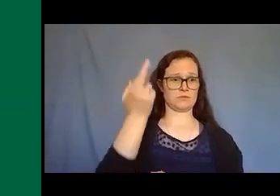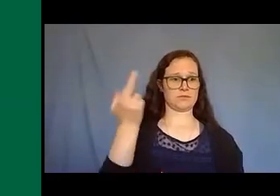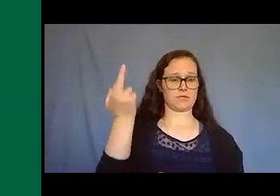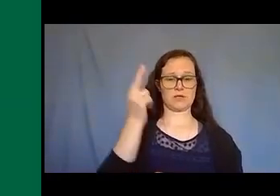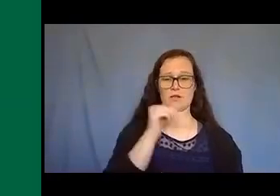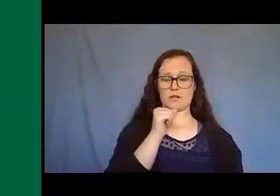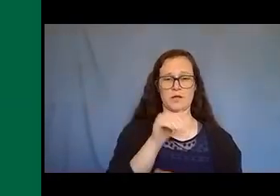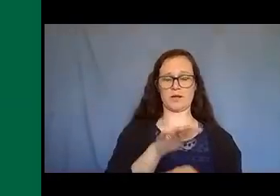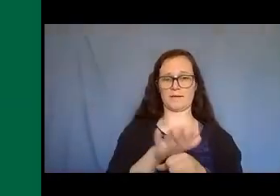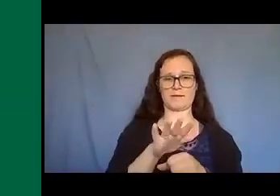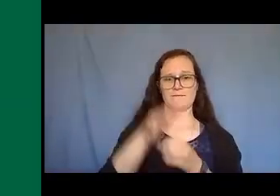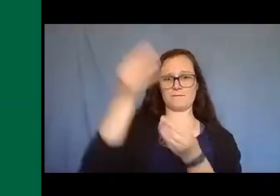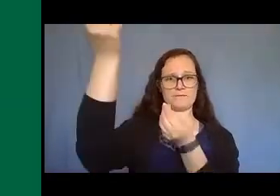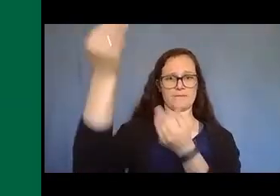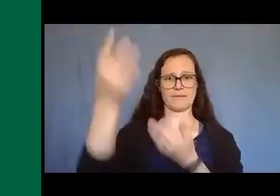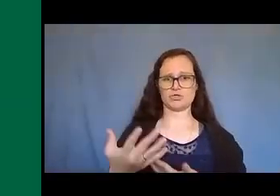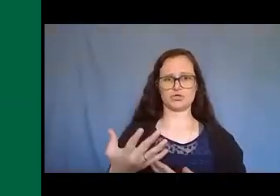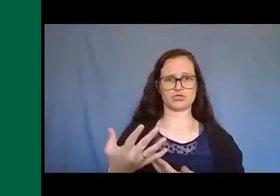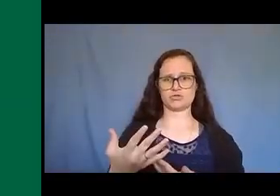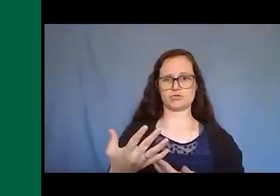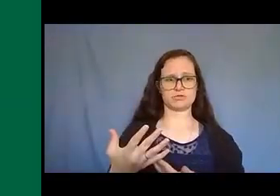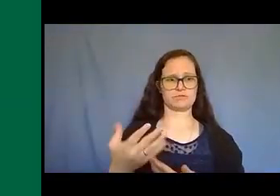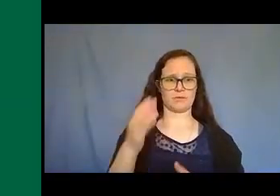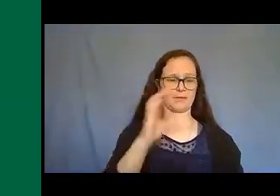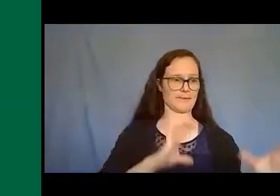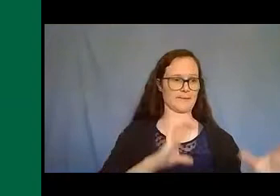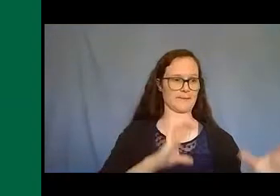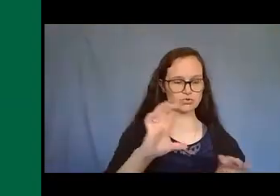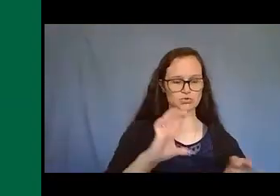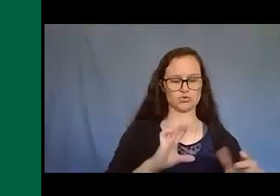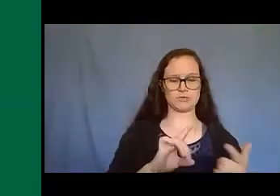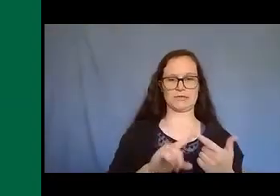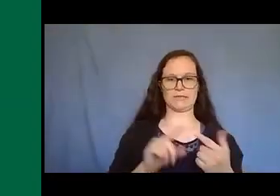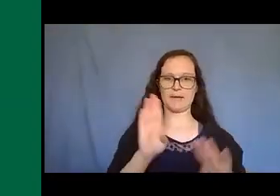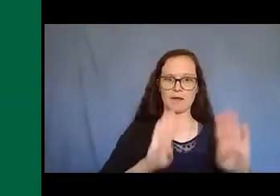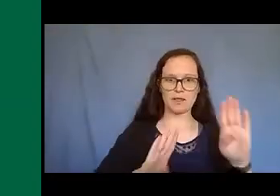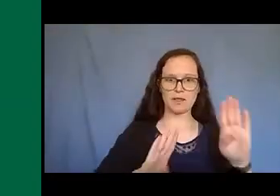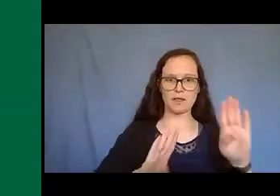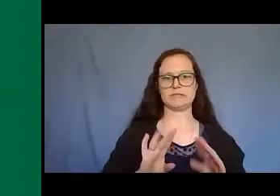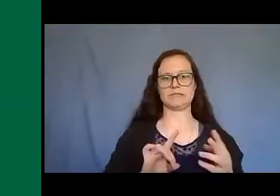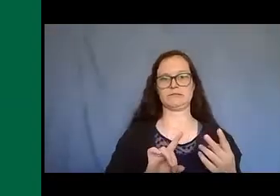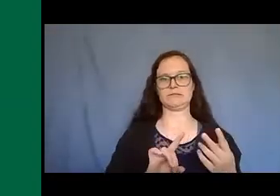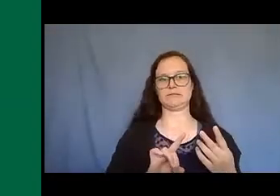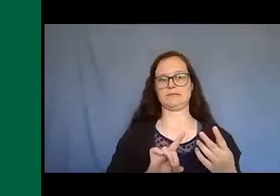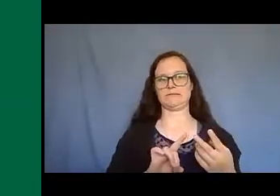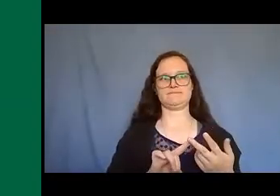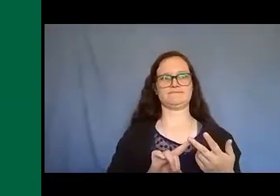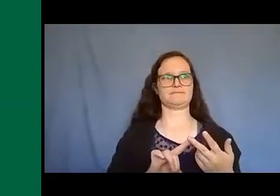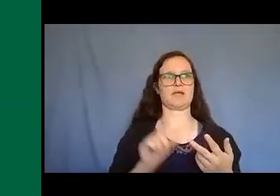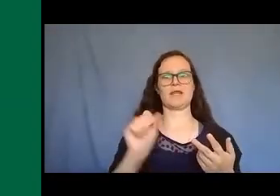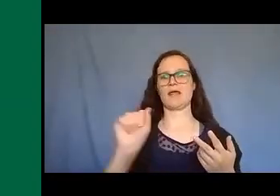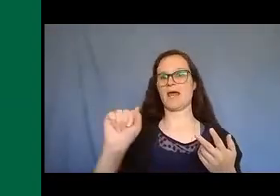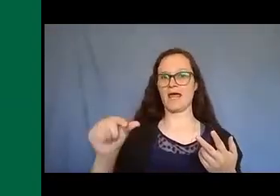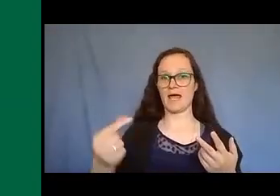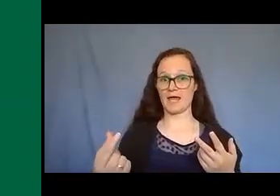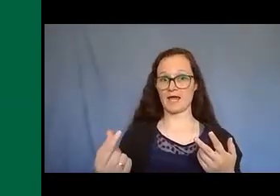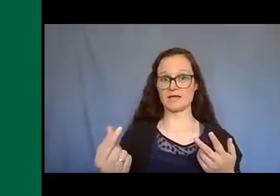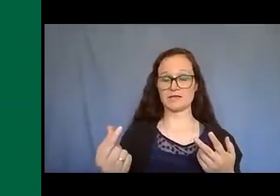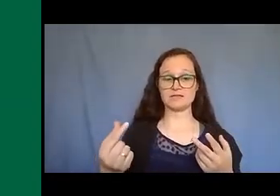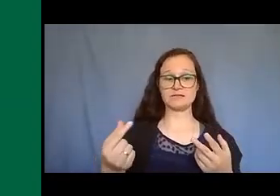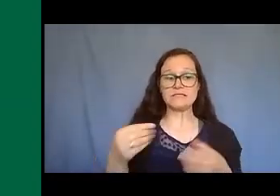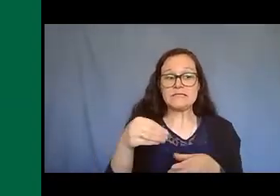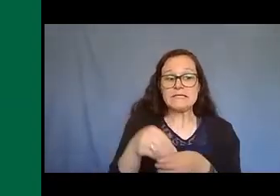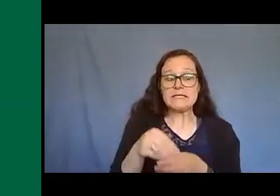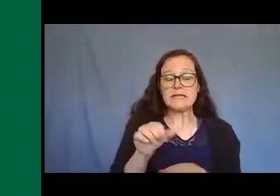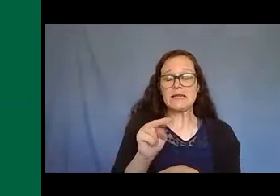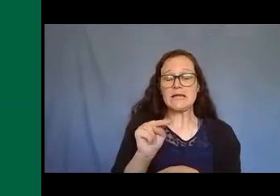information about chemistry and biology and agriculture within the Animas and San